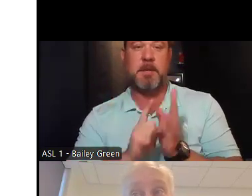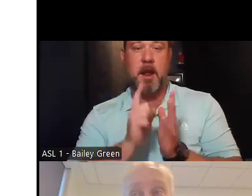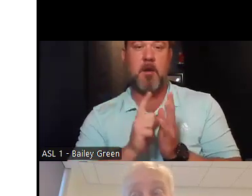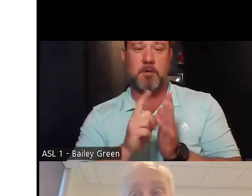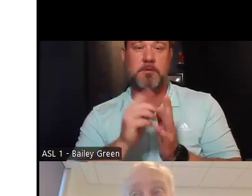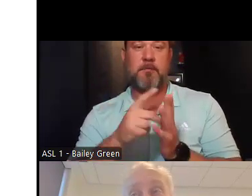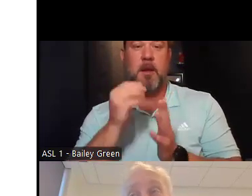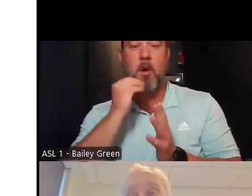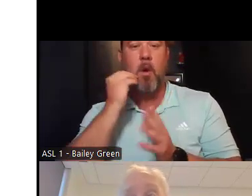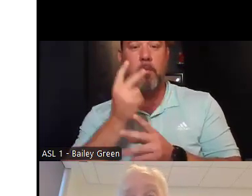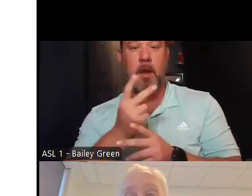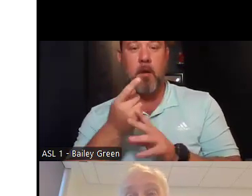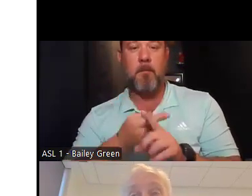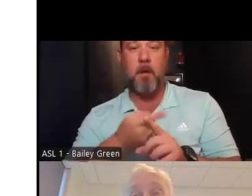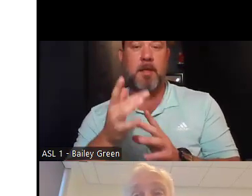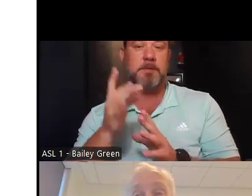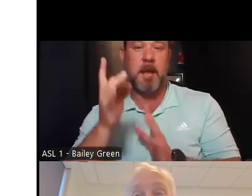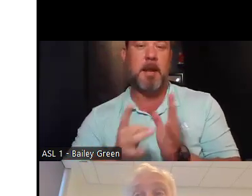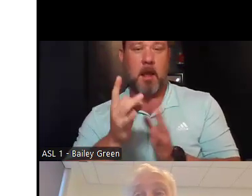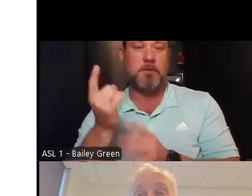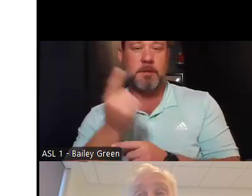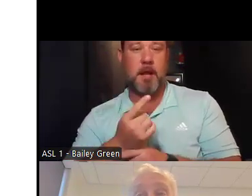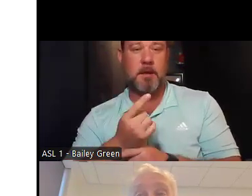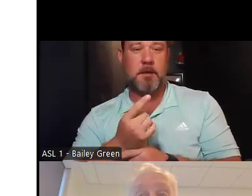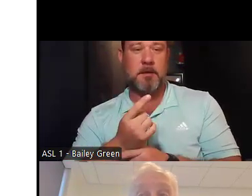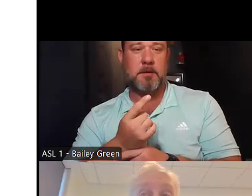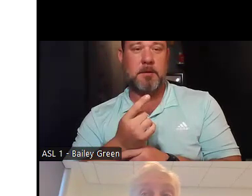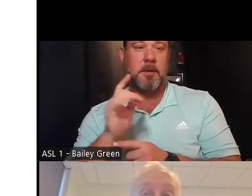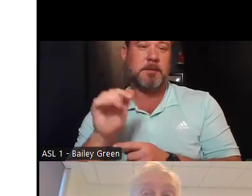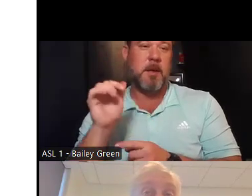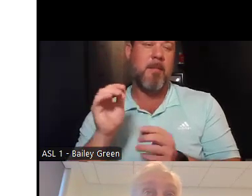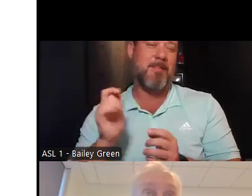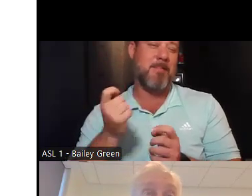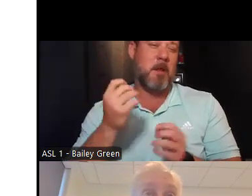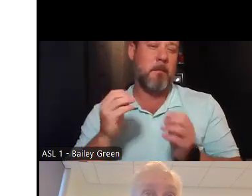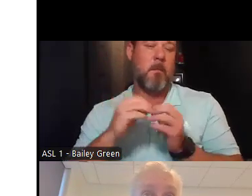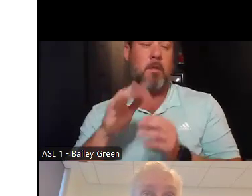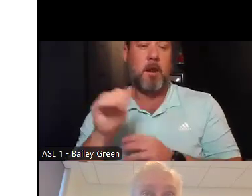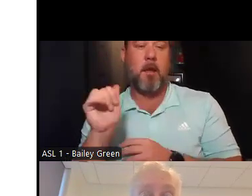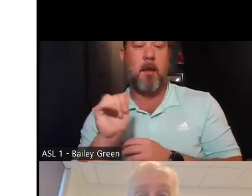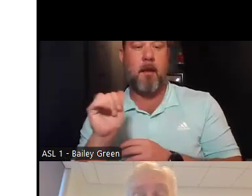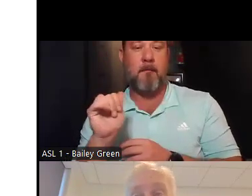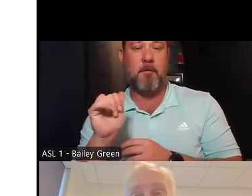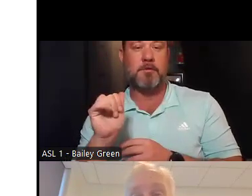paid home care per month, almost 8 hours a day. That's a little bit more than the average amount of home care received by